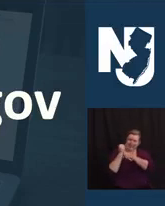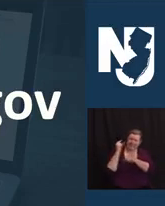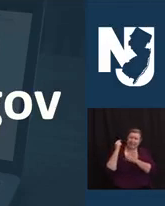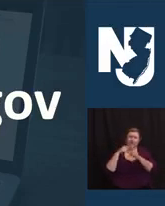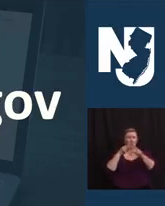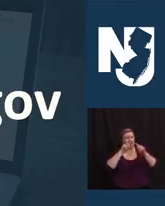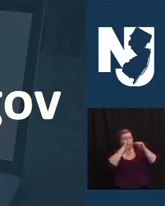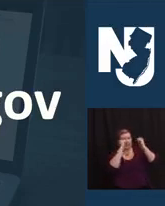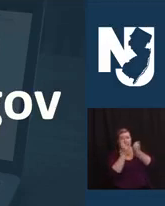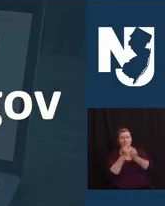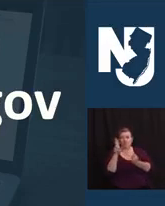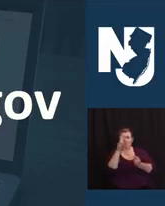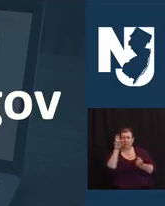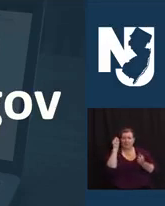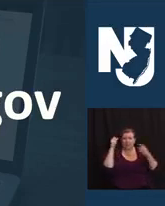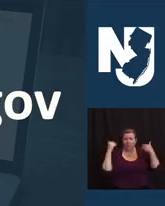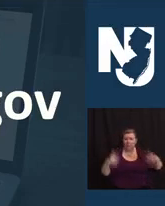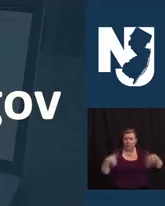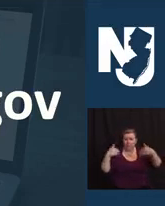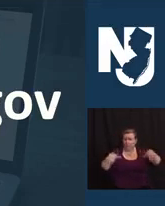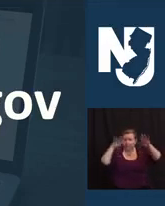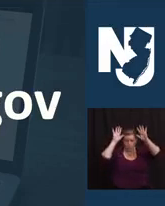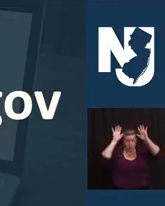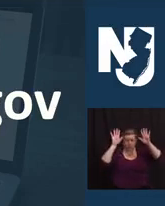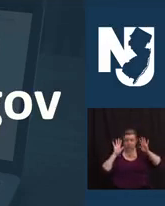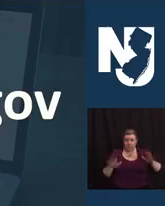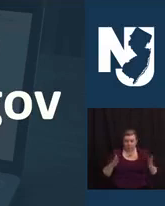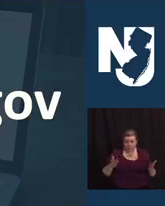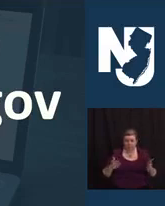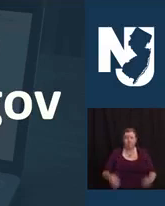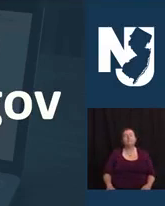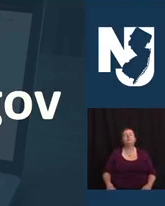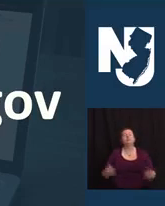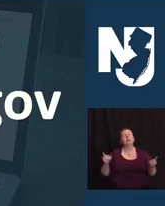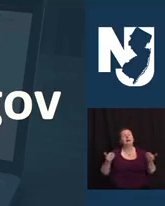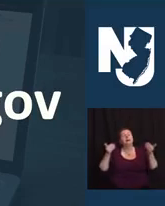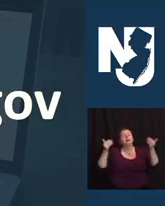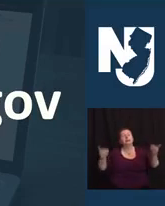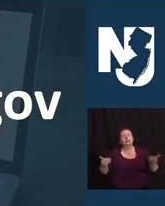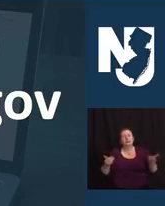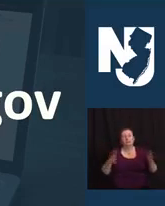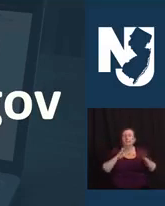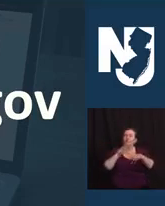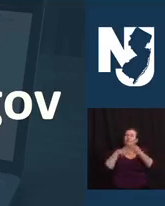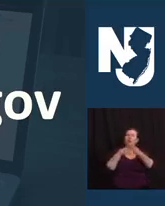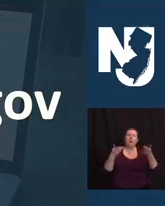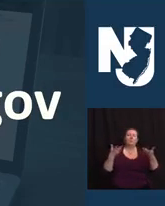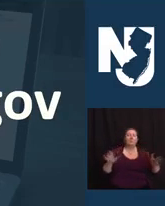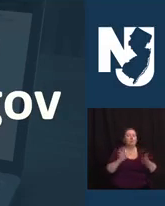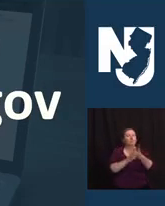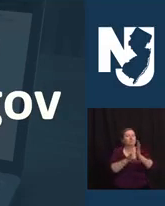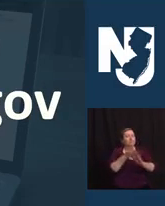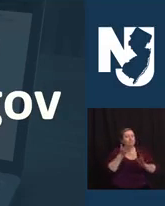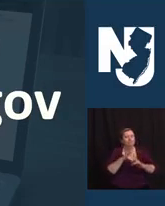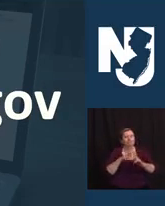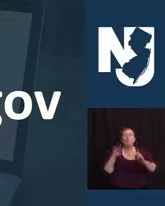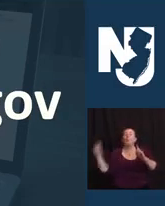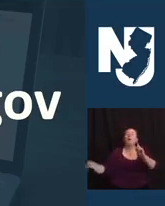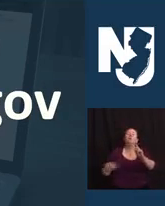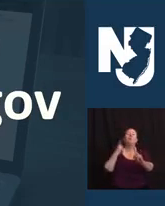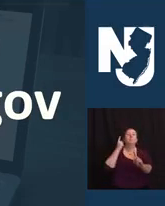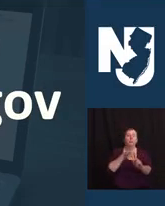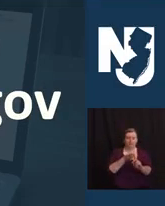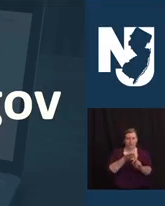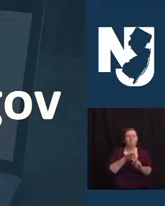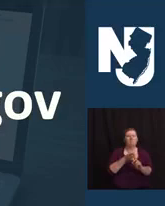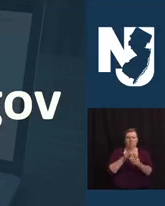USA. And on that high note, I think this is a great place to finish up for today. Again, I have to loop back to what I opened with. The